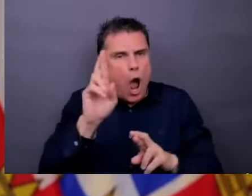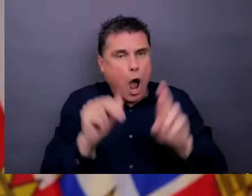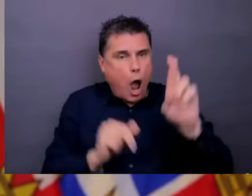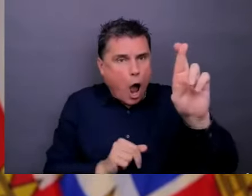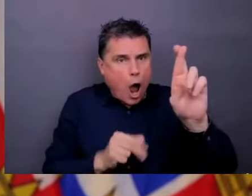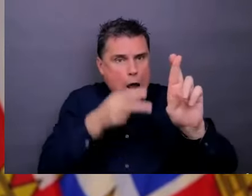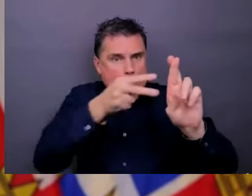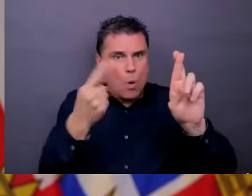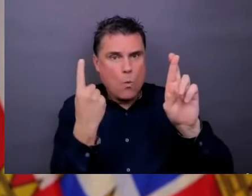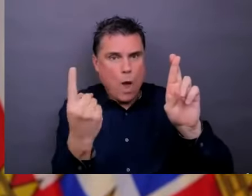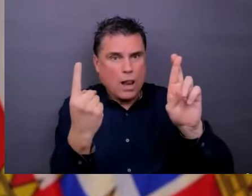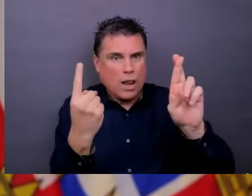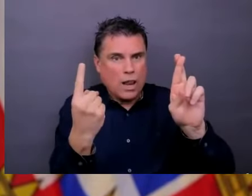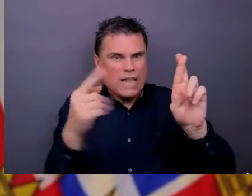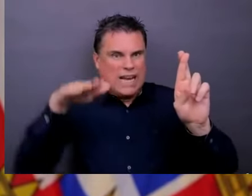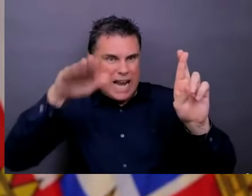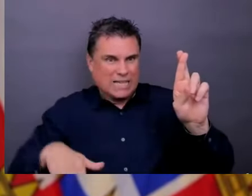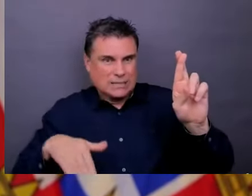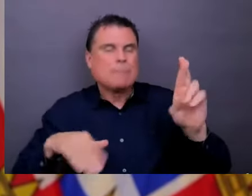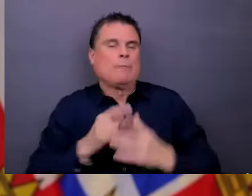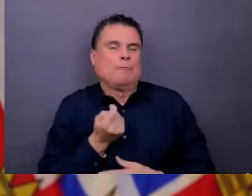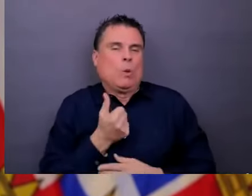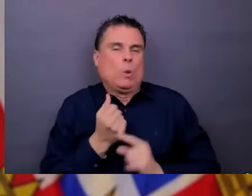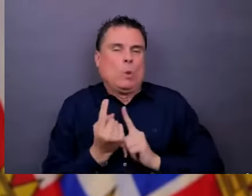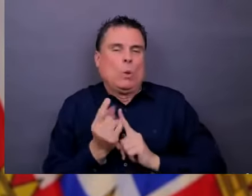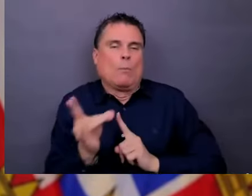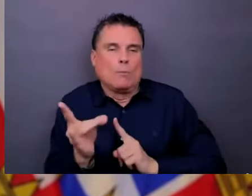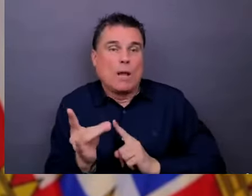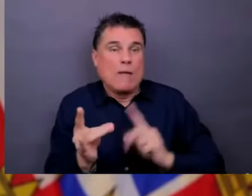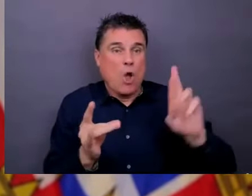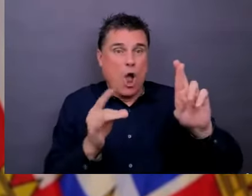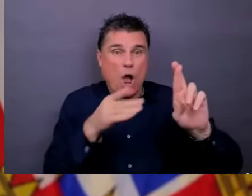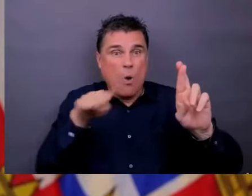safe interactions as much as we need to be. We